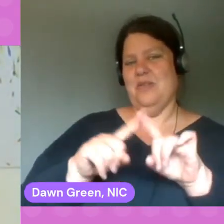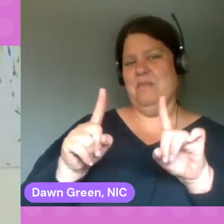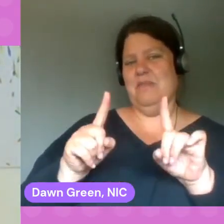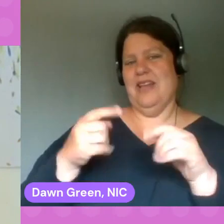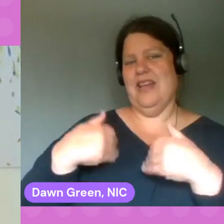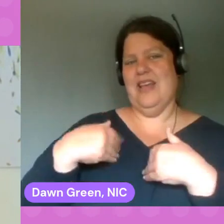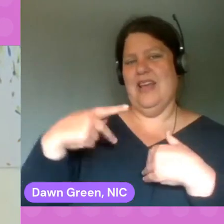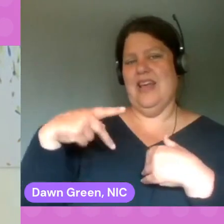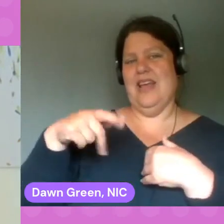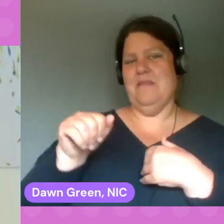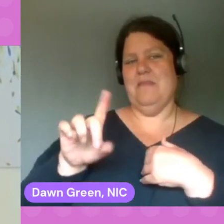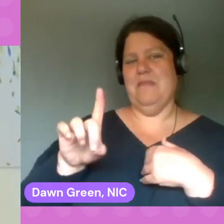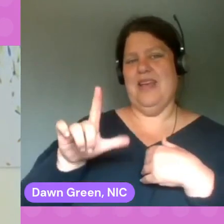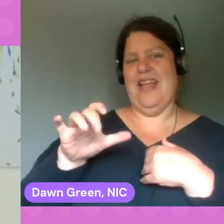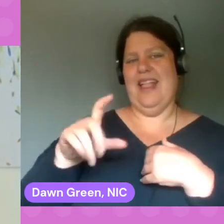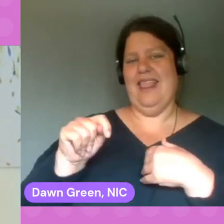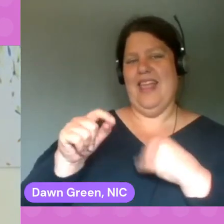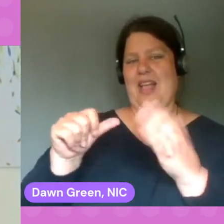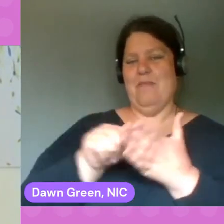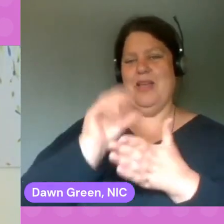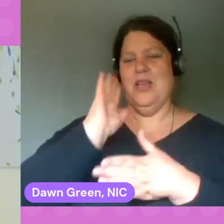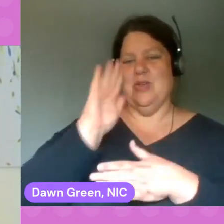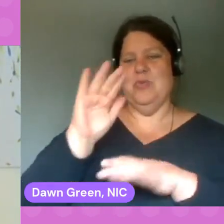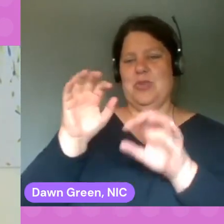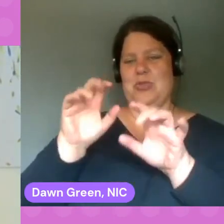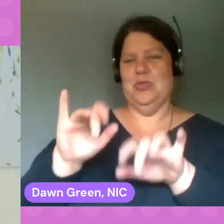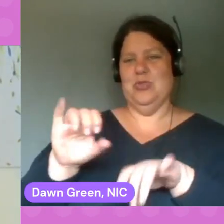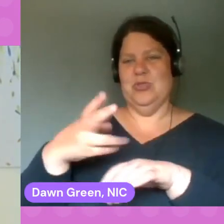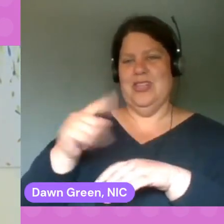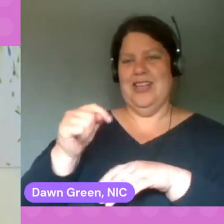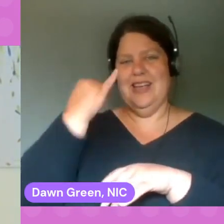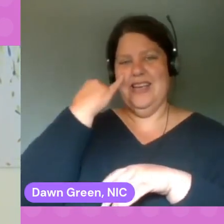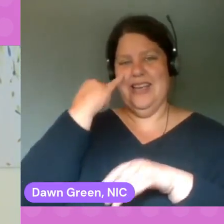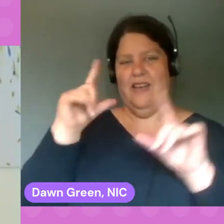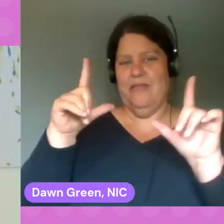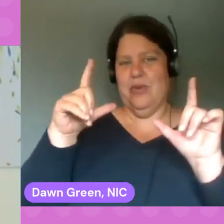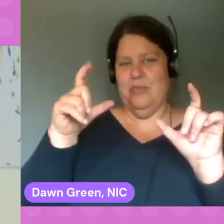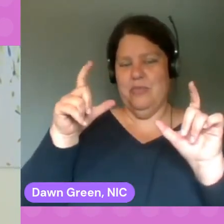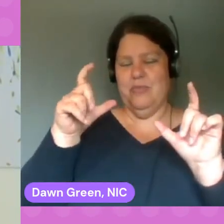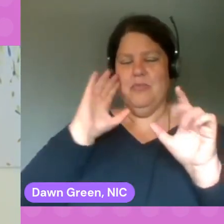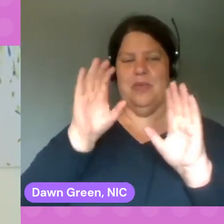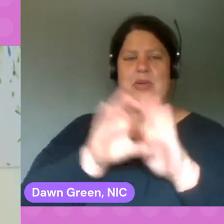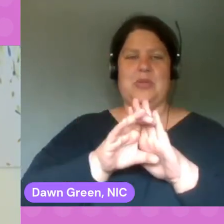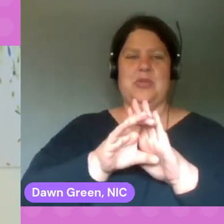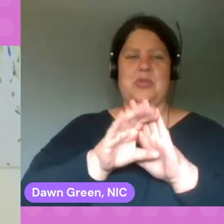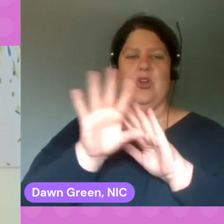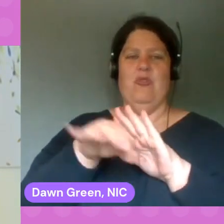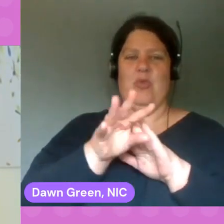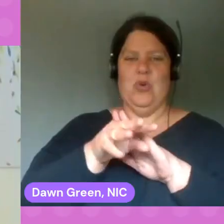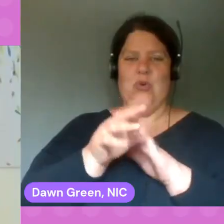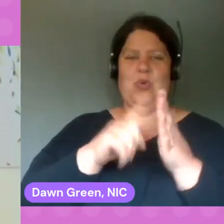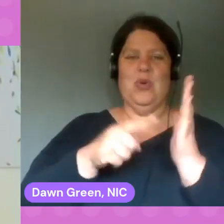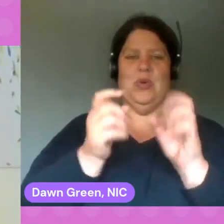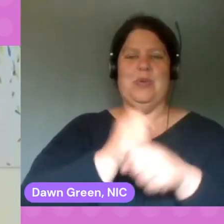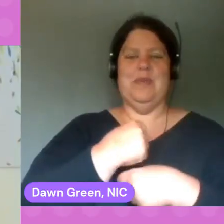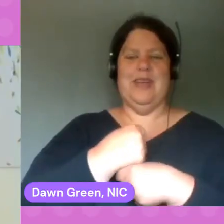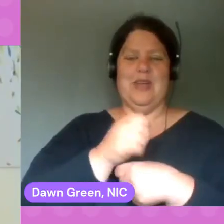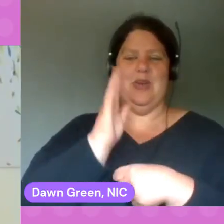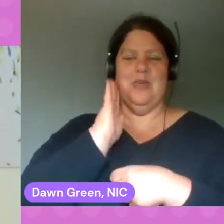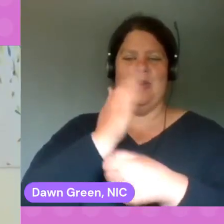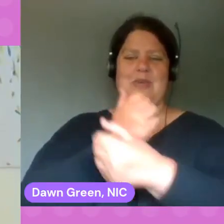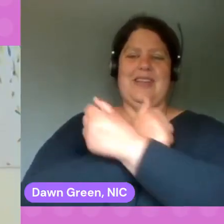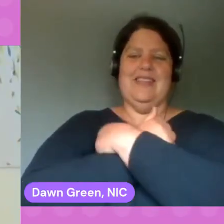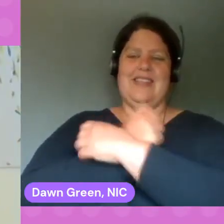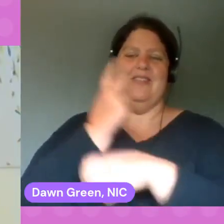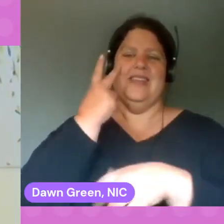Padlet page that we're going to throw into the chat link. And if you took a photo or video of what you've made, we'd love to see